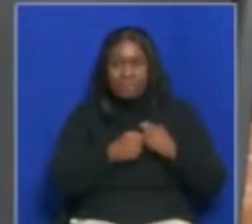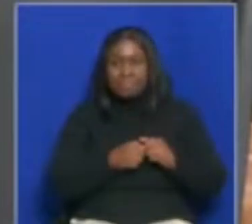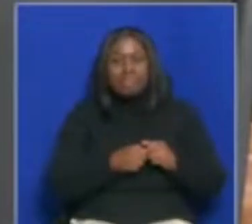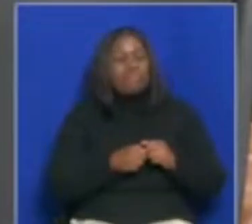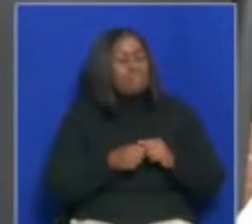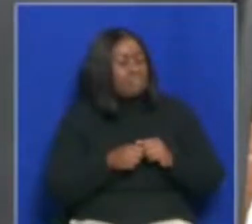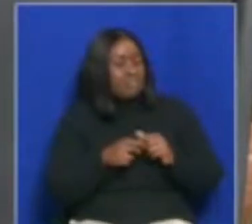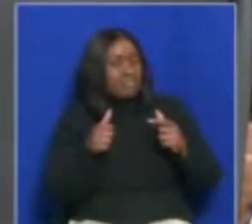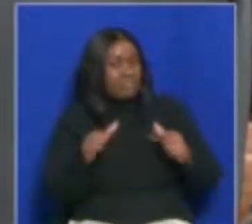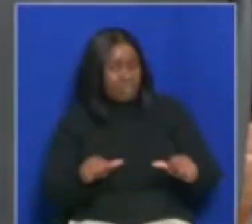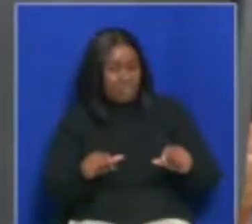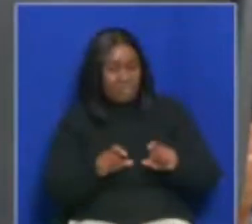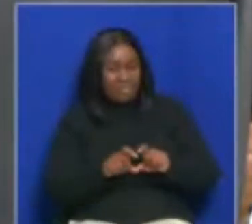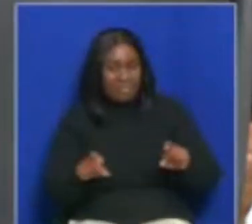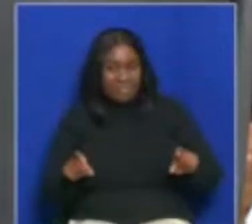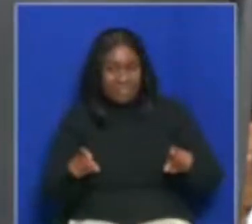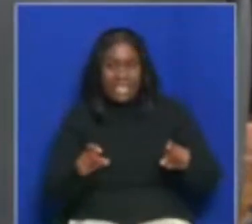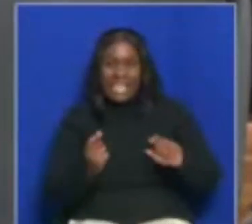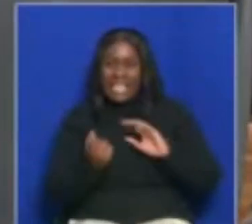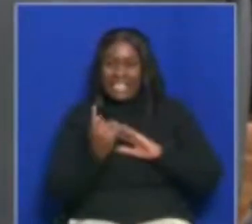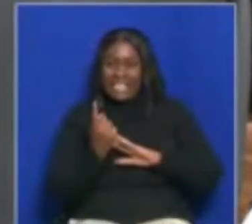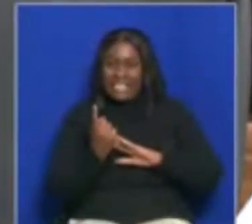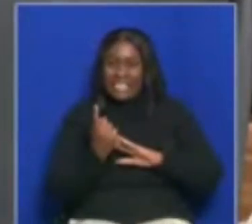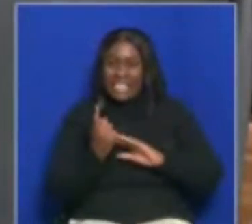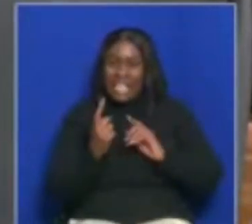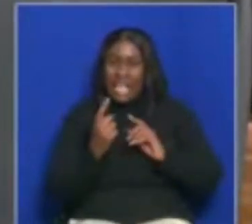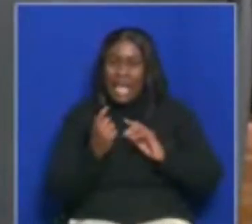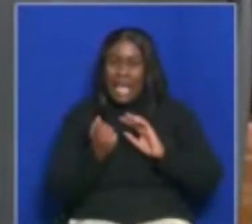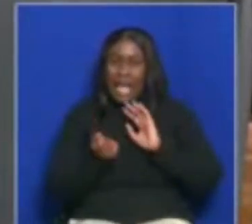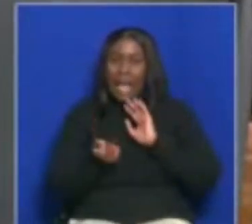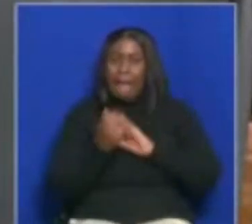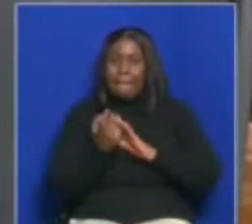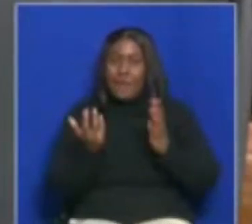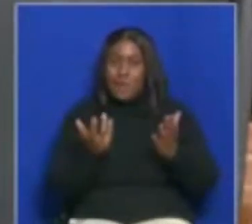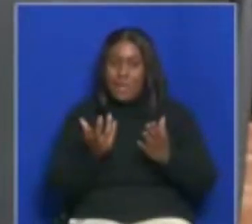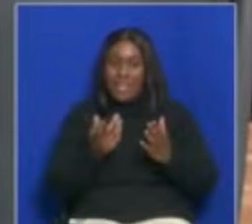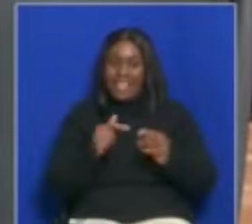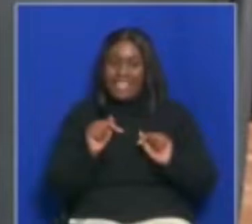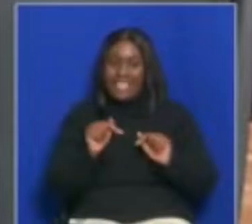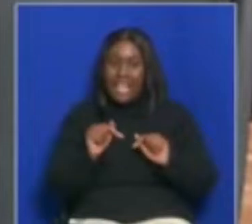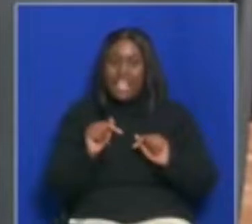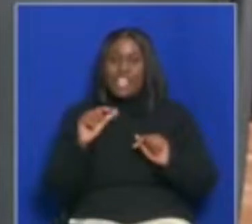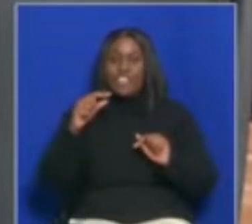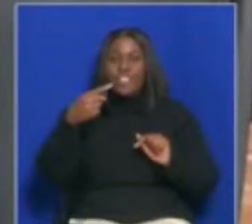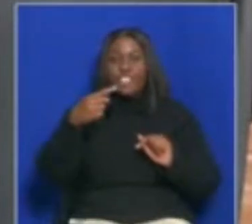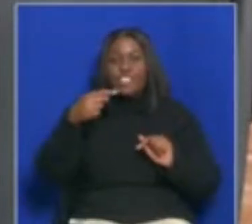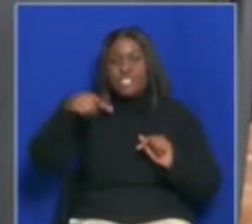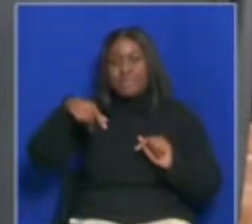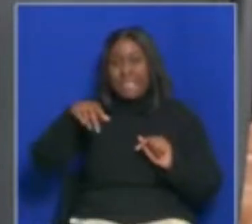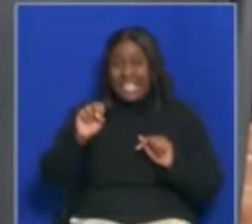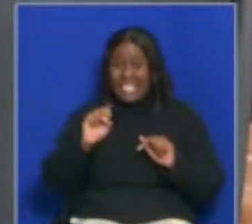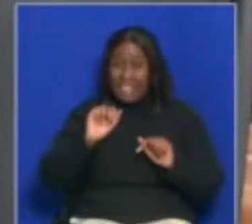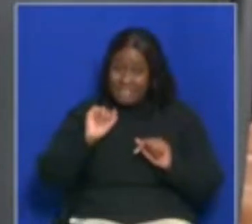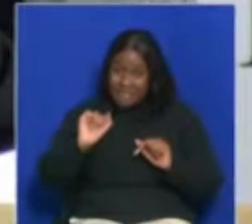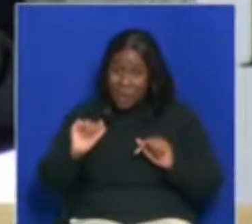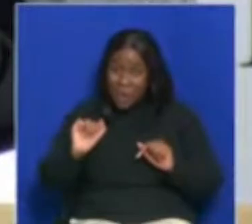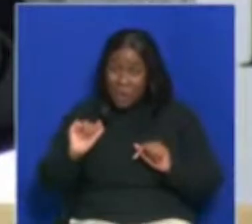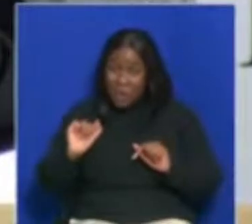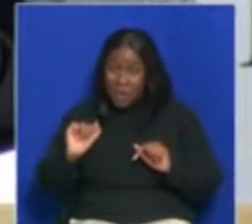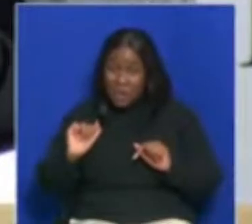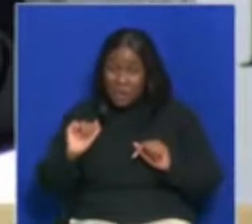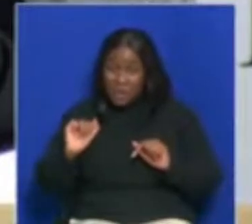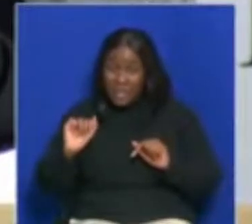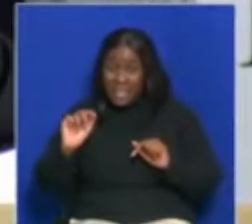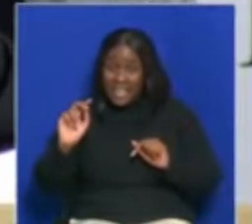location, are those the GPS coordinates of the address of Mr. Naika? That's